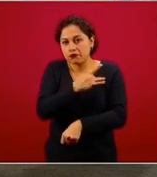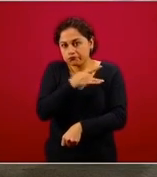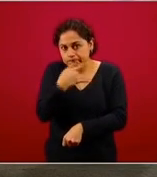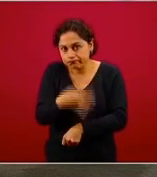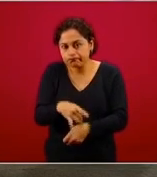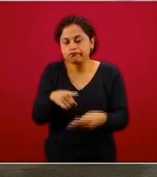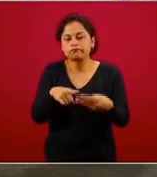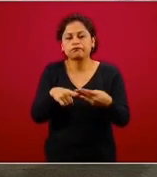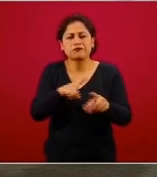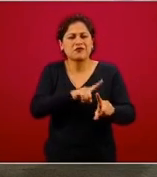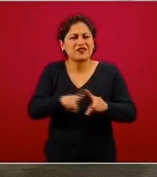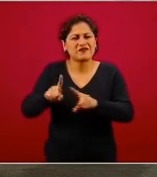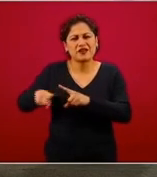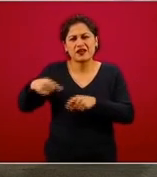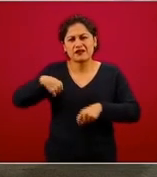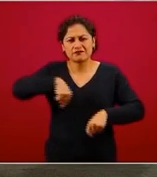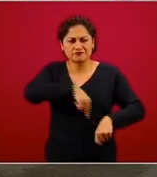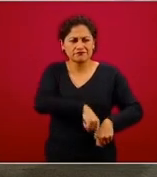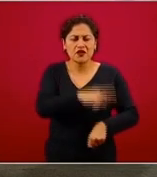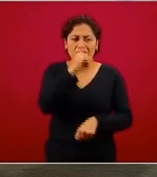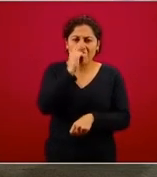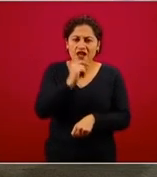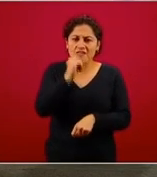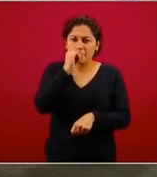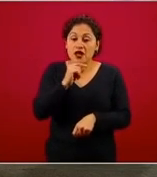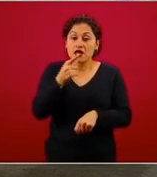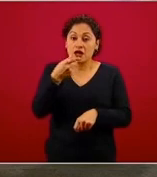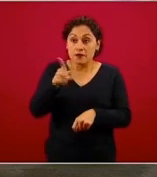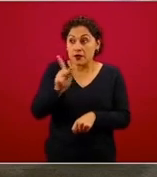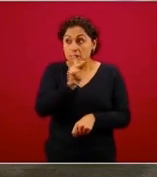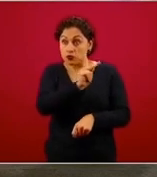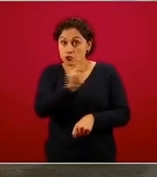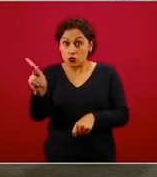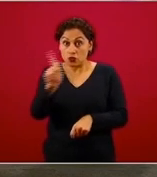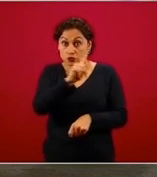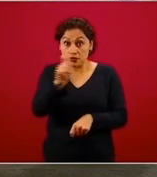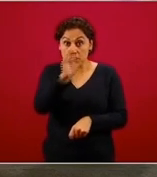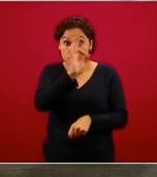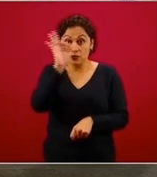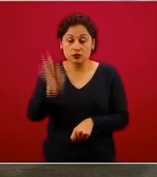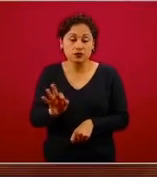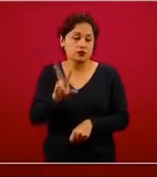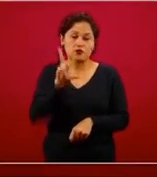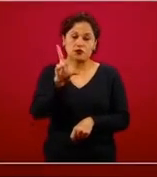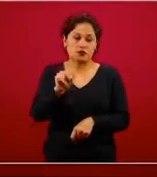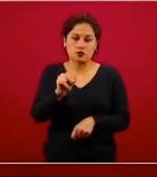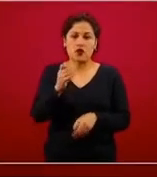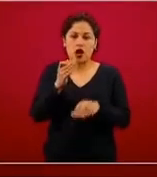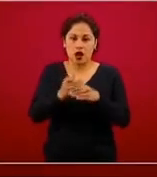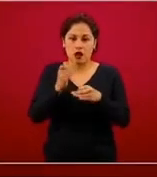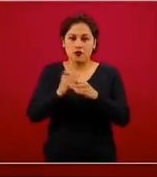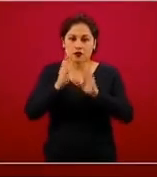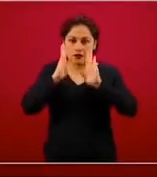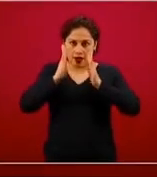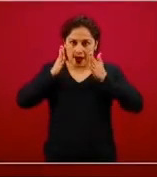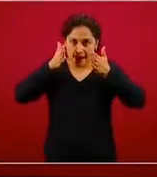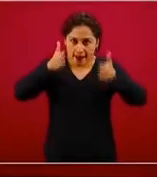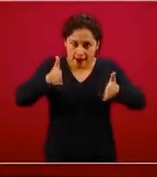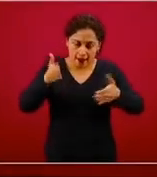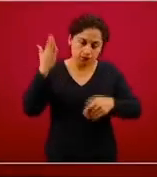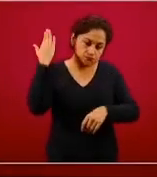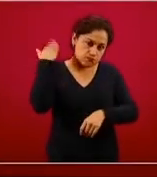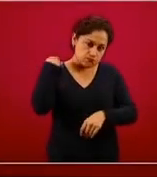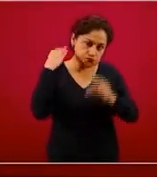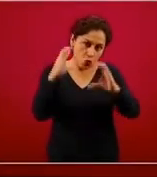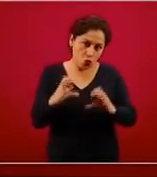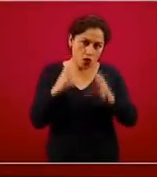muscular problem, a heart problem, or in other tissues, but there isn't a defined pattern here except for the microvascular effects